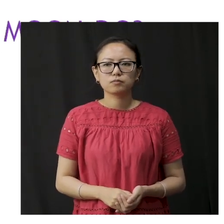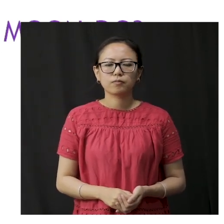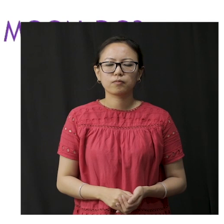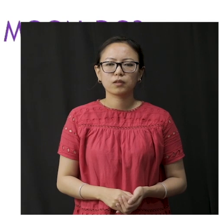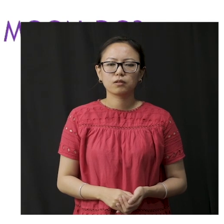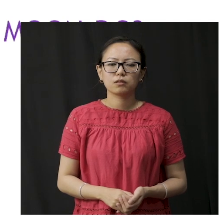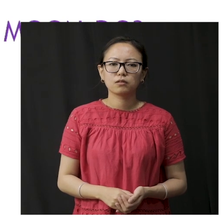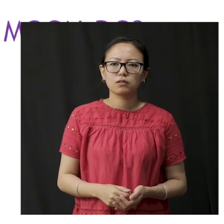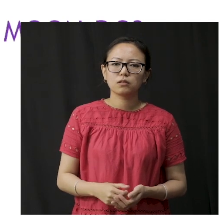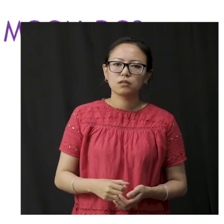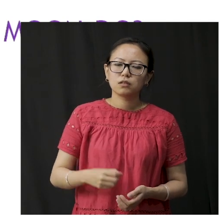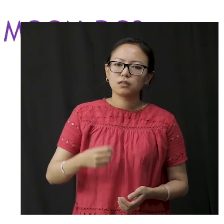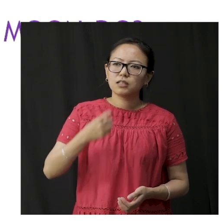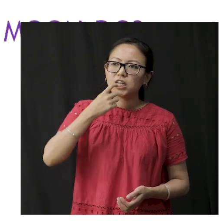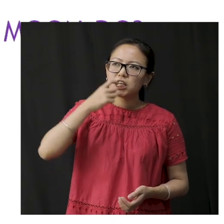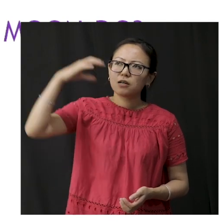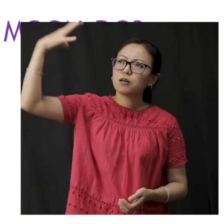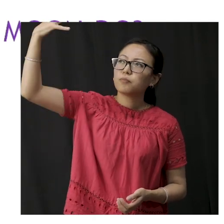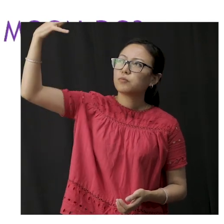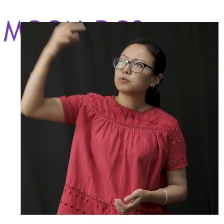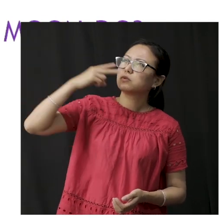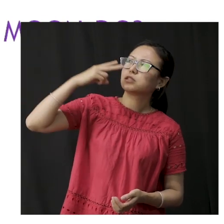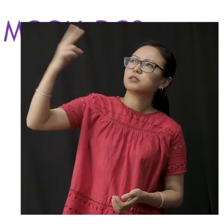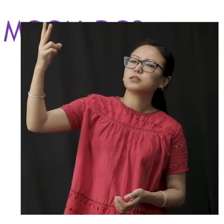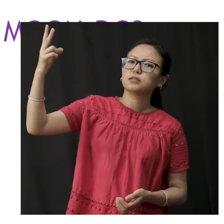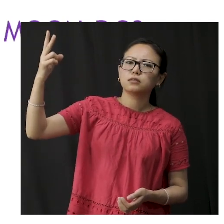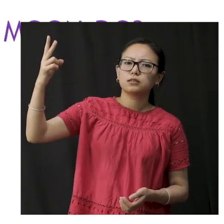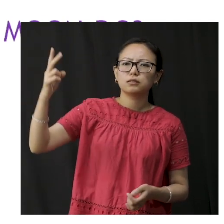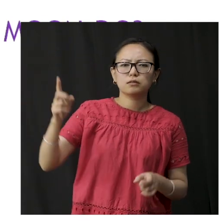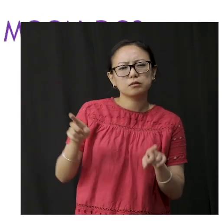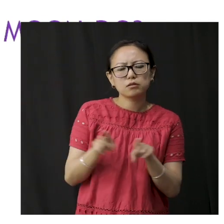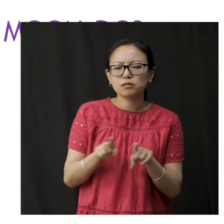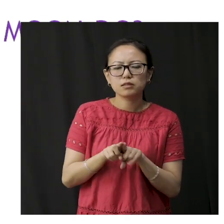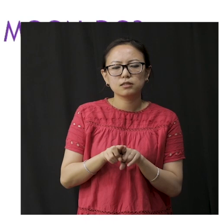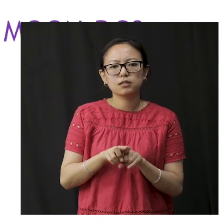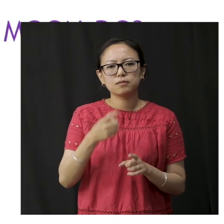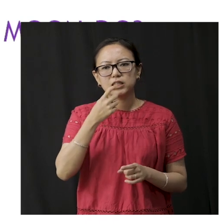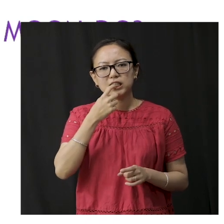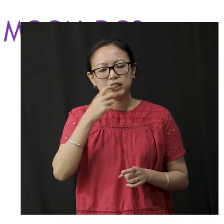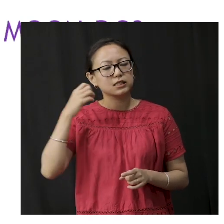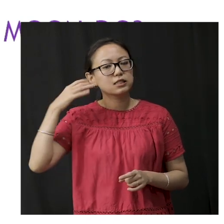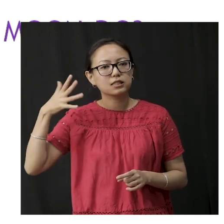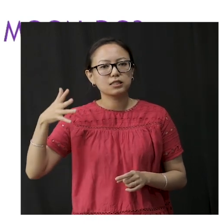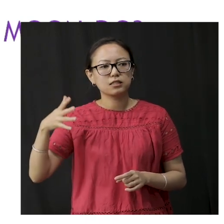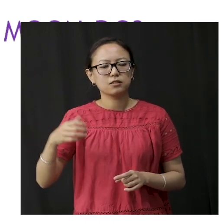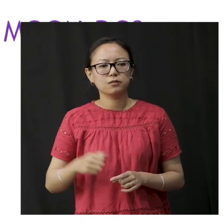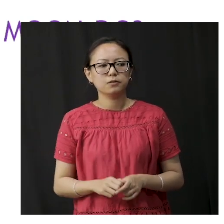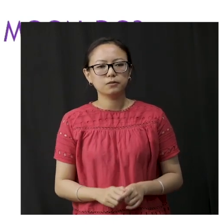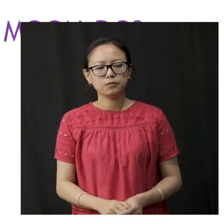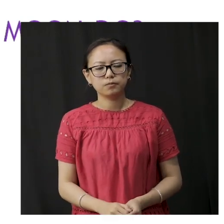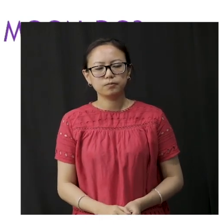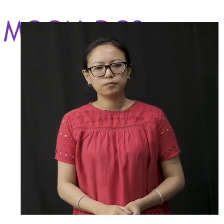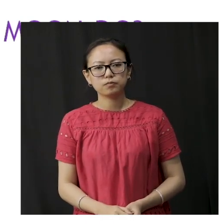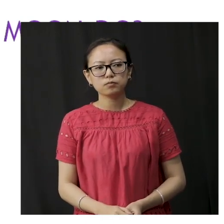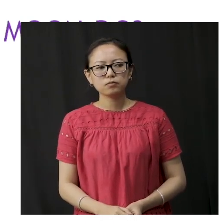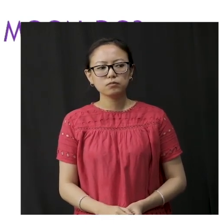looks like silver in color. And the light from the moon makes it appear like it is silver when it is